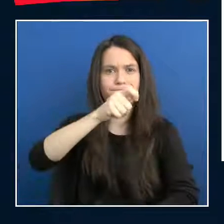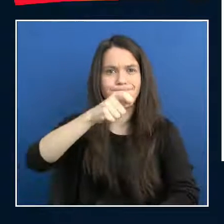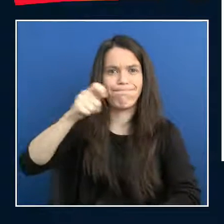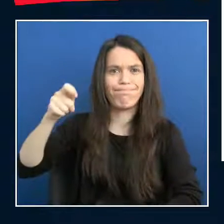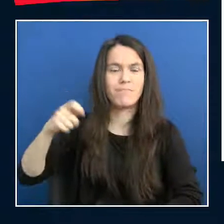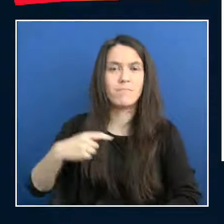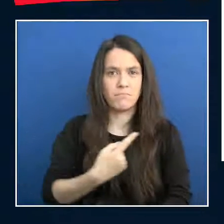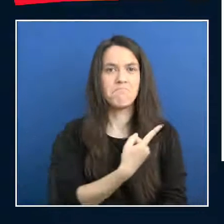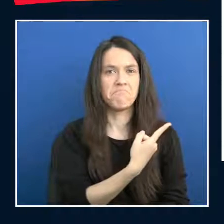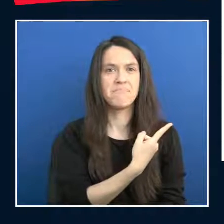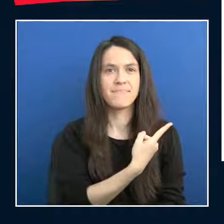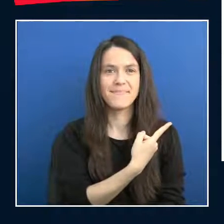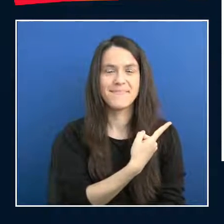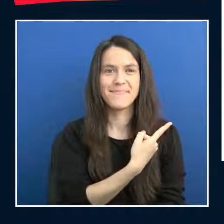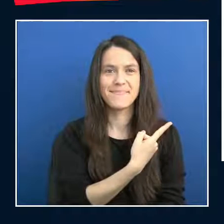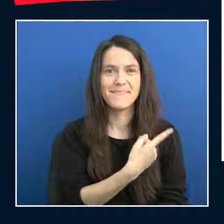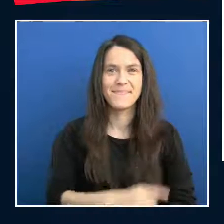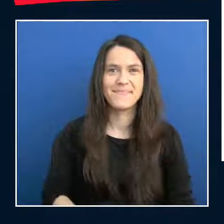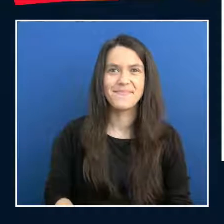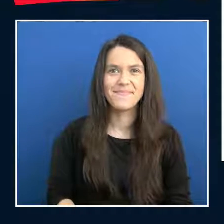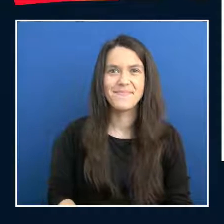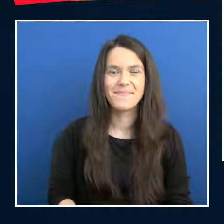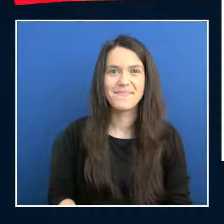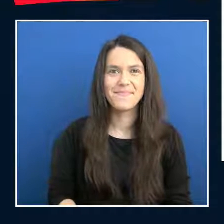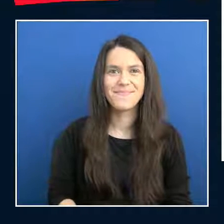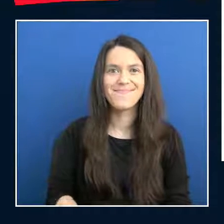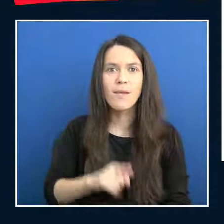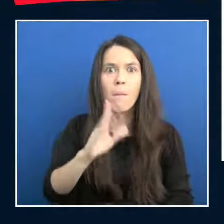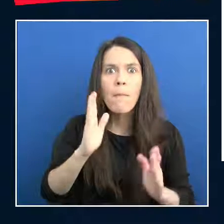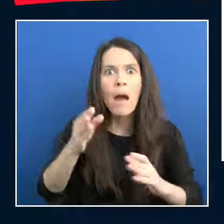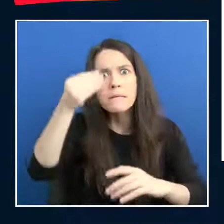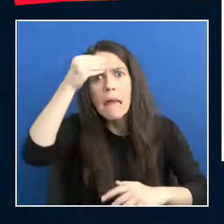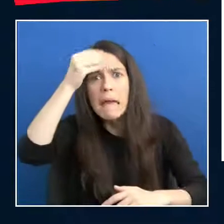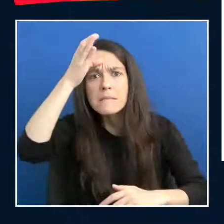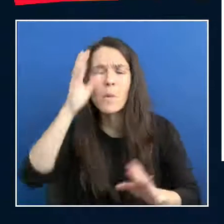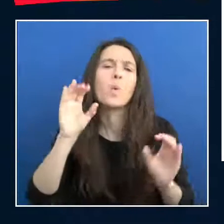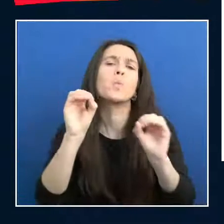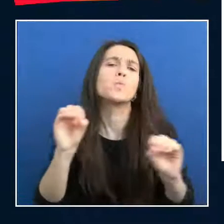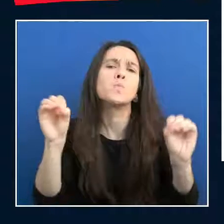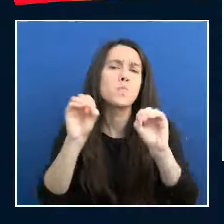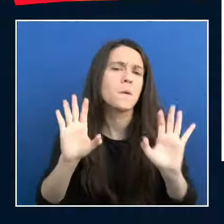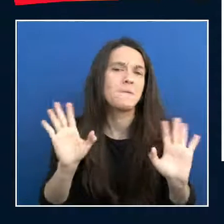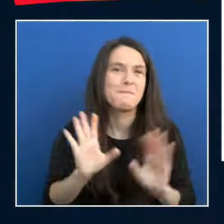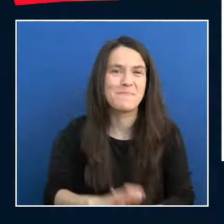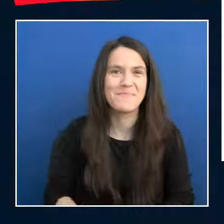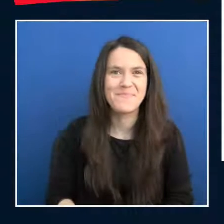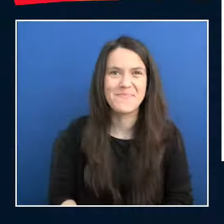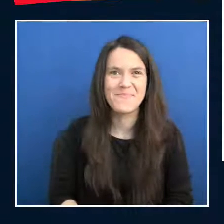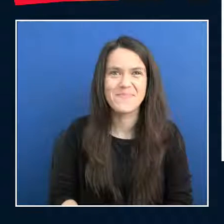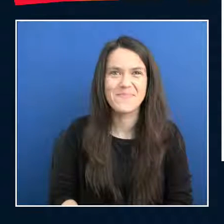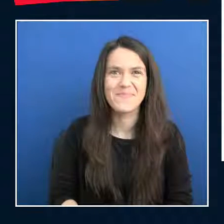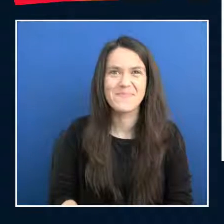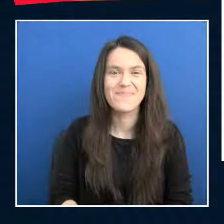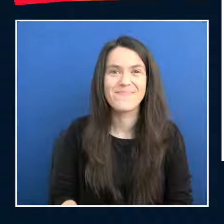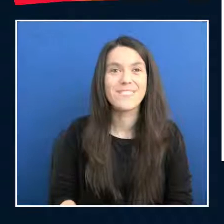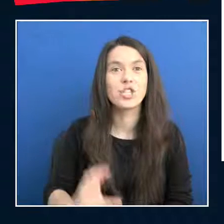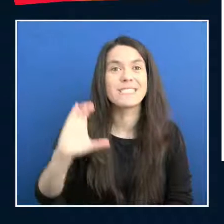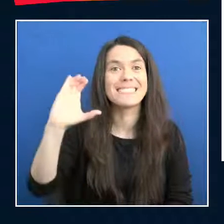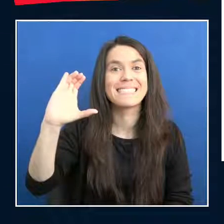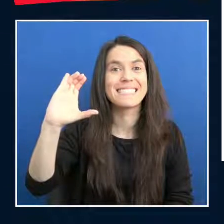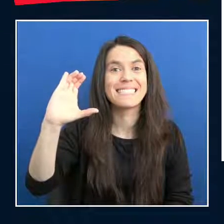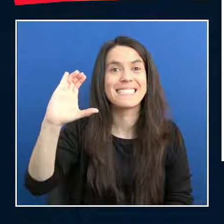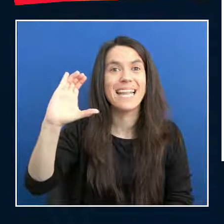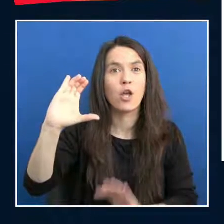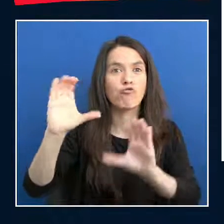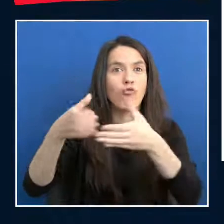hosts, and nothing more. You don't need to become an expert for this. So C groups is everything a process